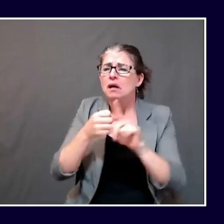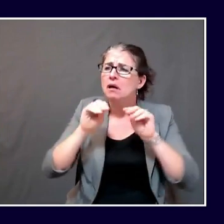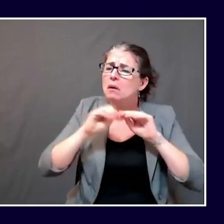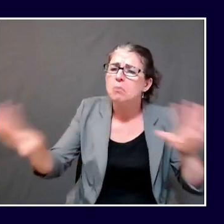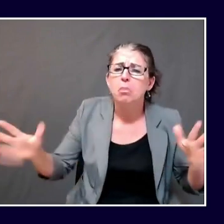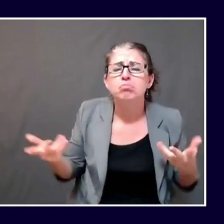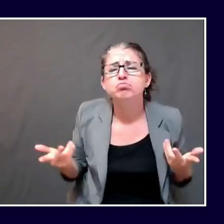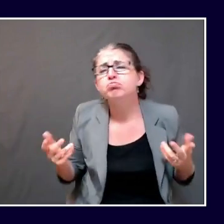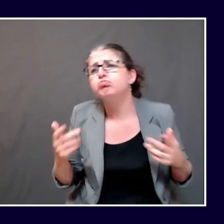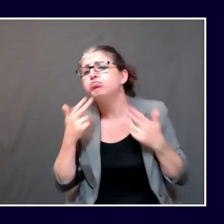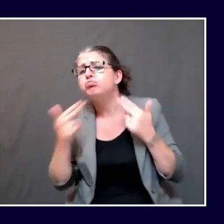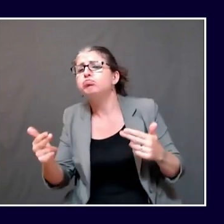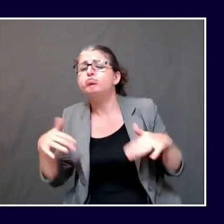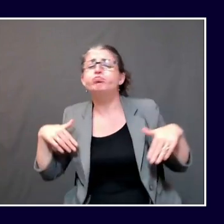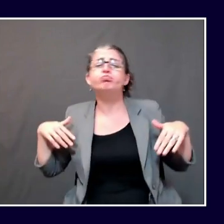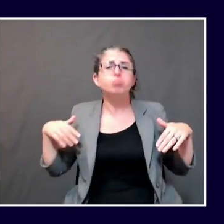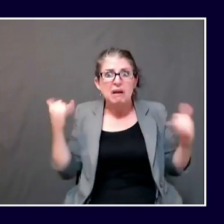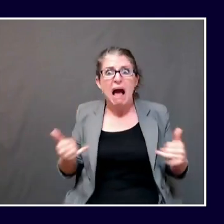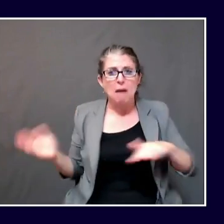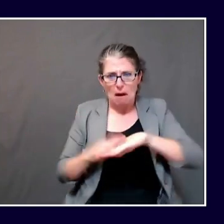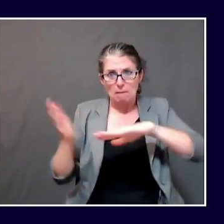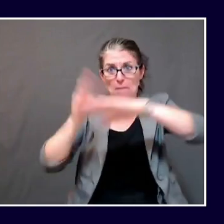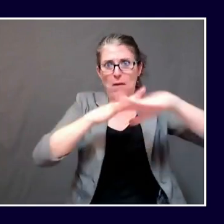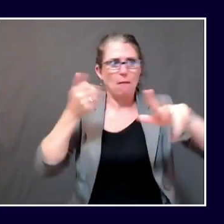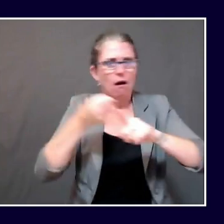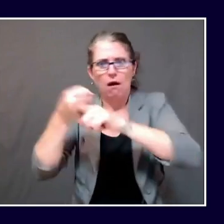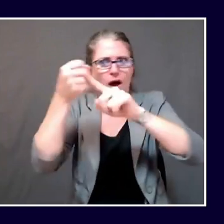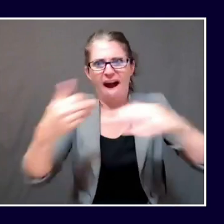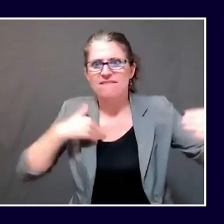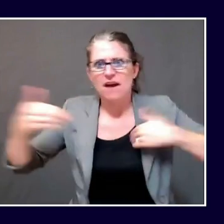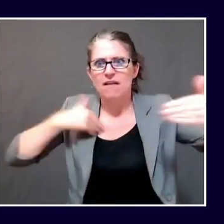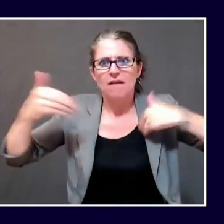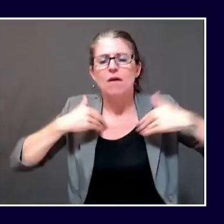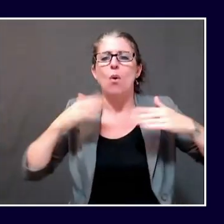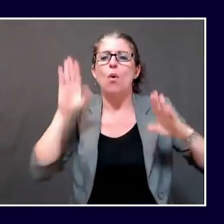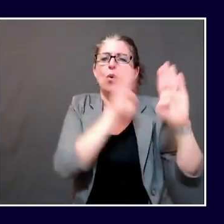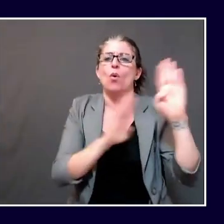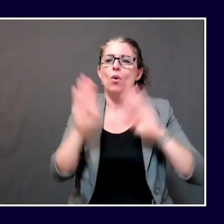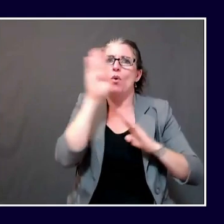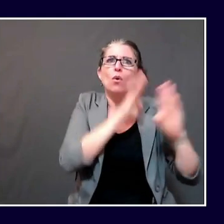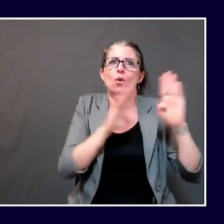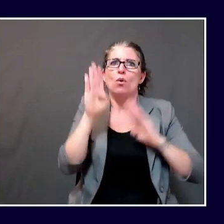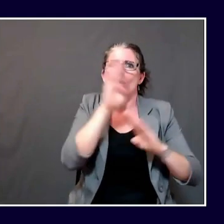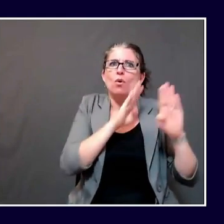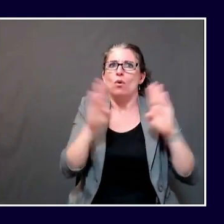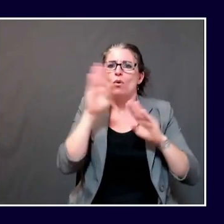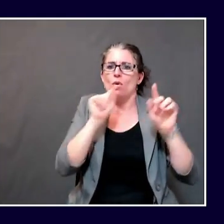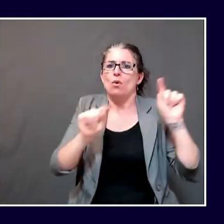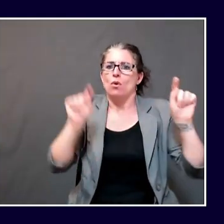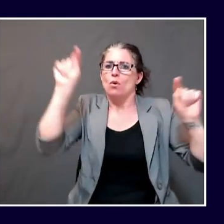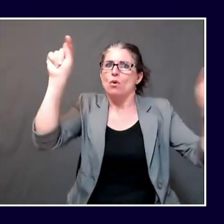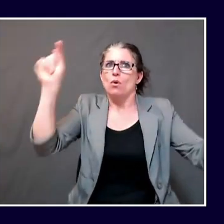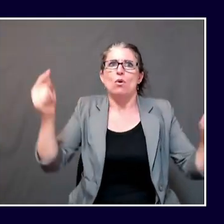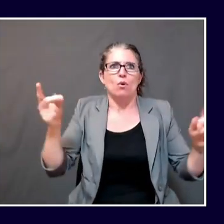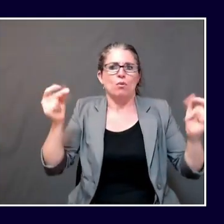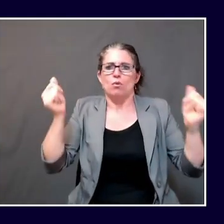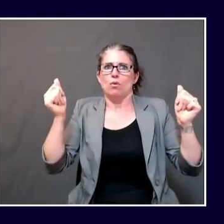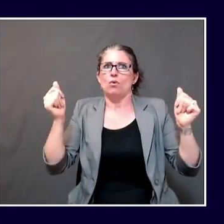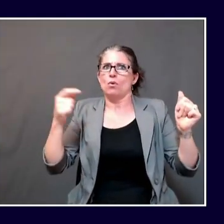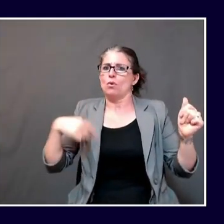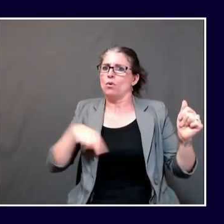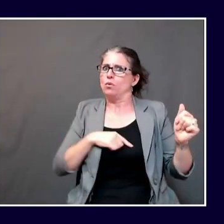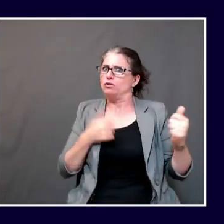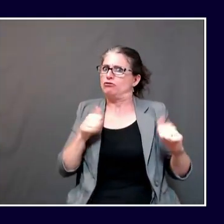also working with long-term care facilities, nursing homes across the state of Maine to make sure that they are